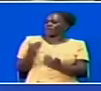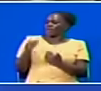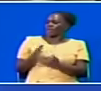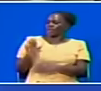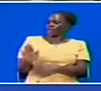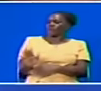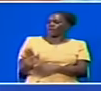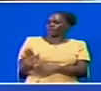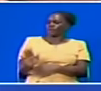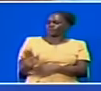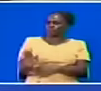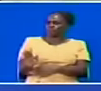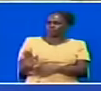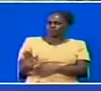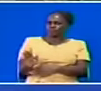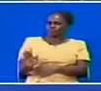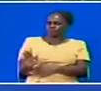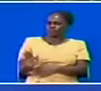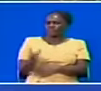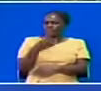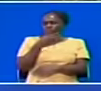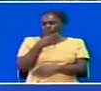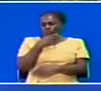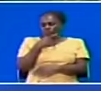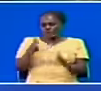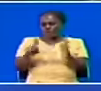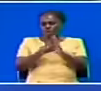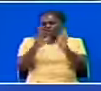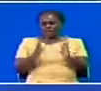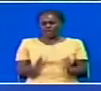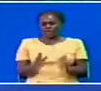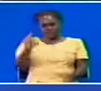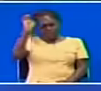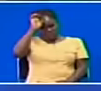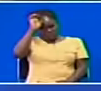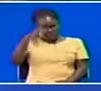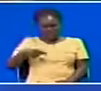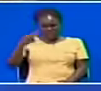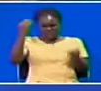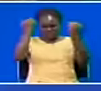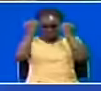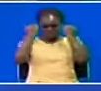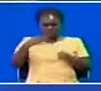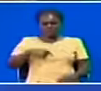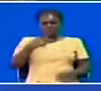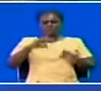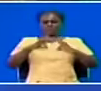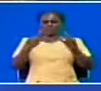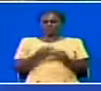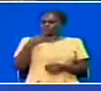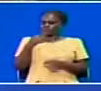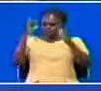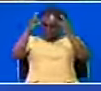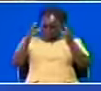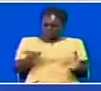responsibility over the incident. Simon Lilan, an advocate in the Eldoret High Court, who visited the family, says he